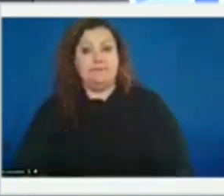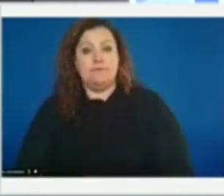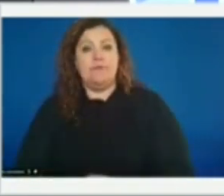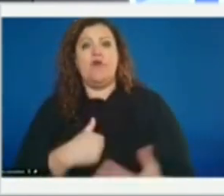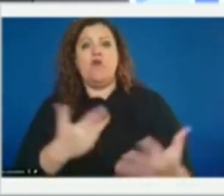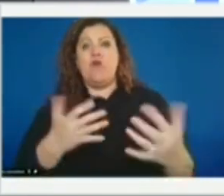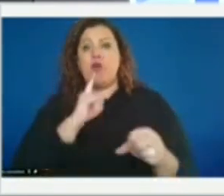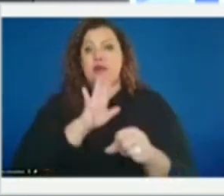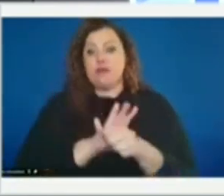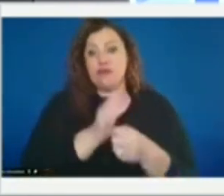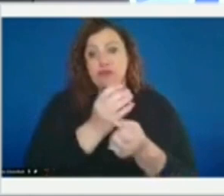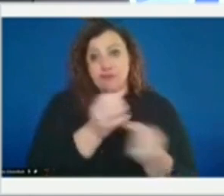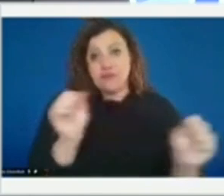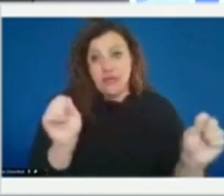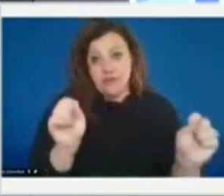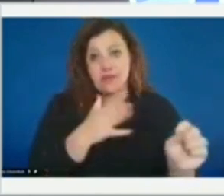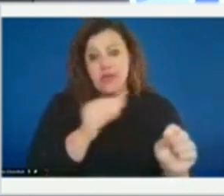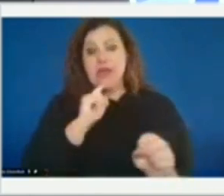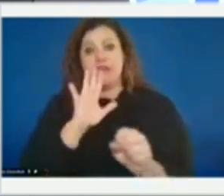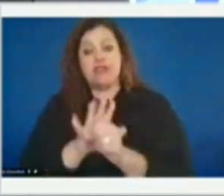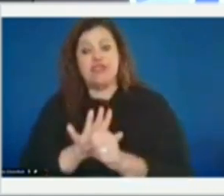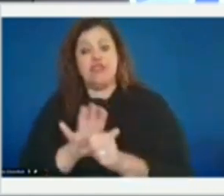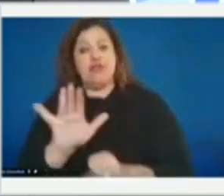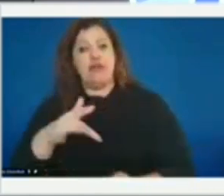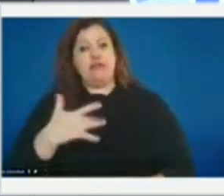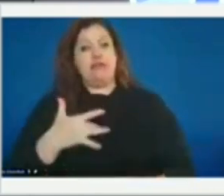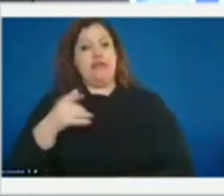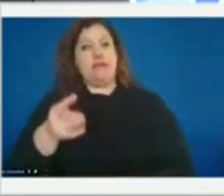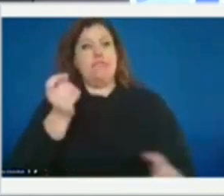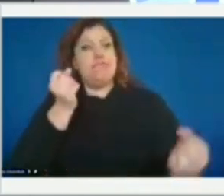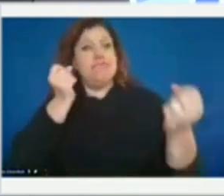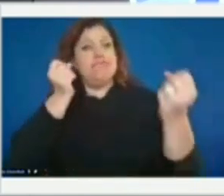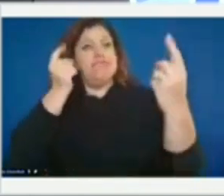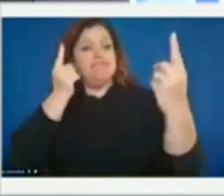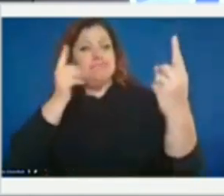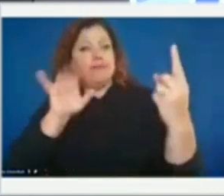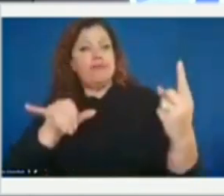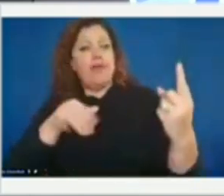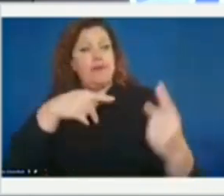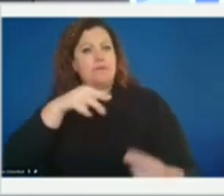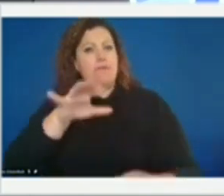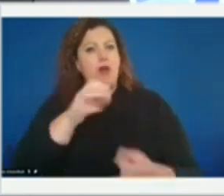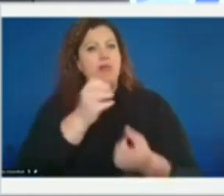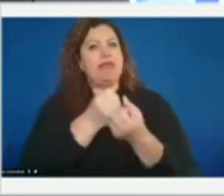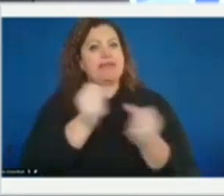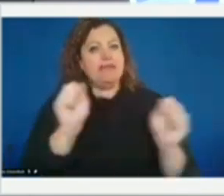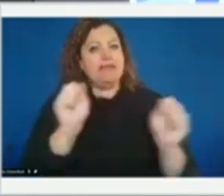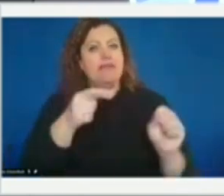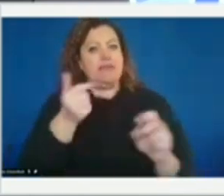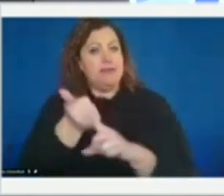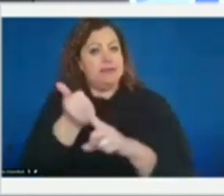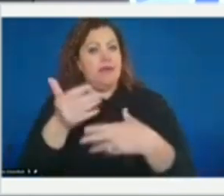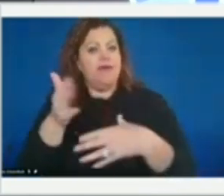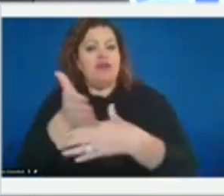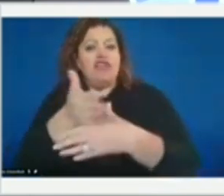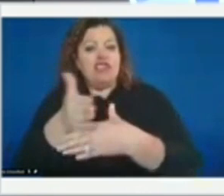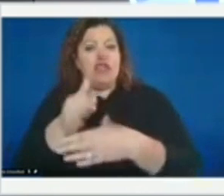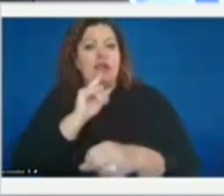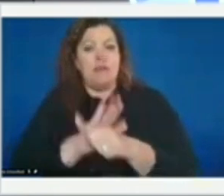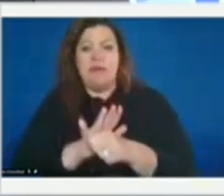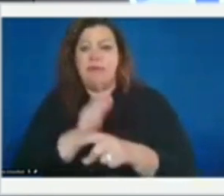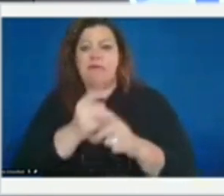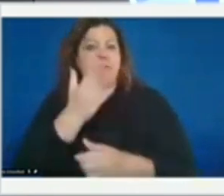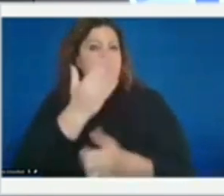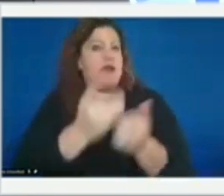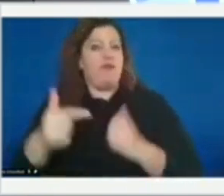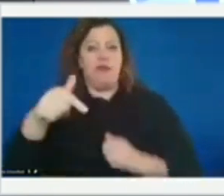safety and ensure a sense of understanding that public safety is a shared commitment by everybody in this city, whether you